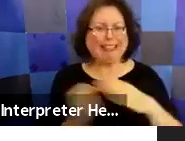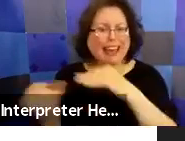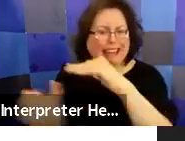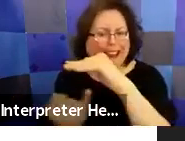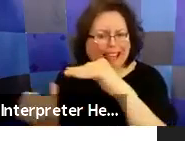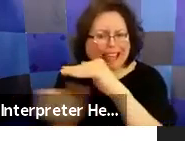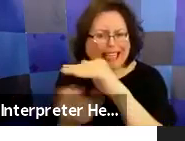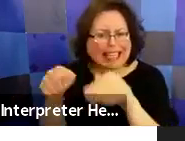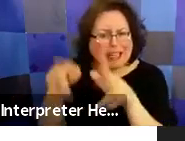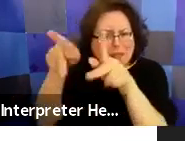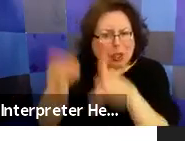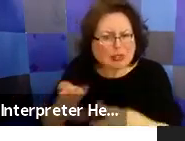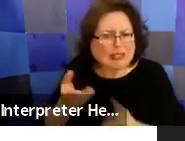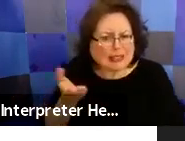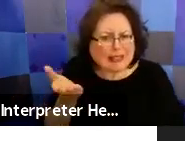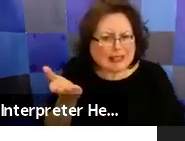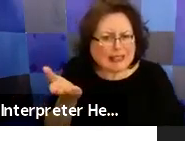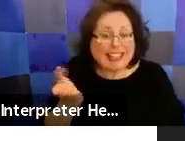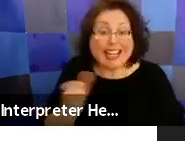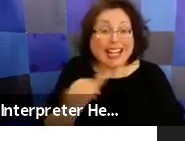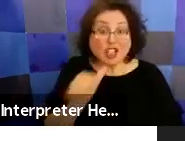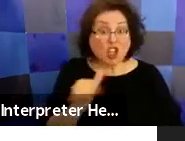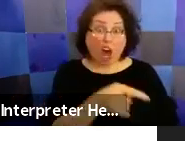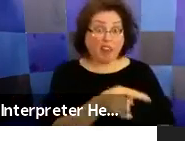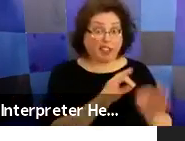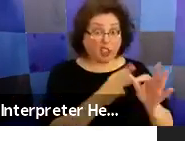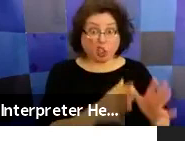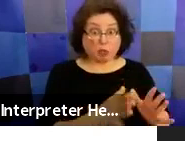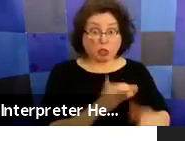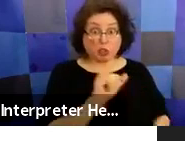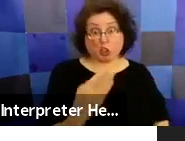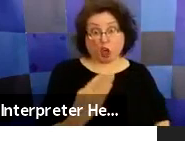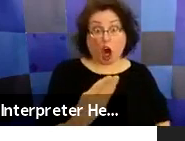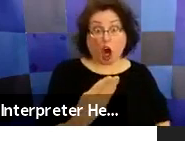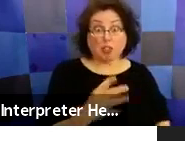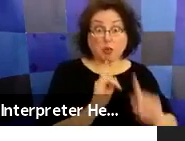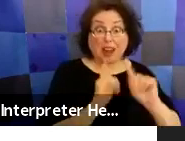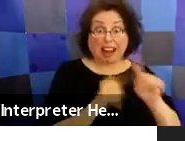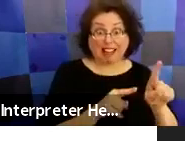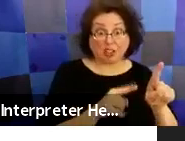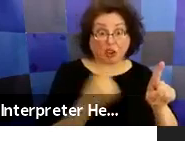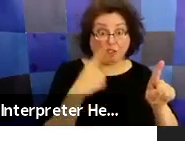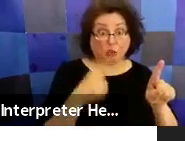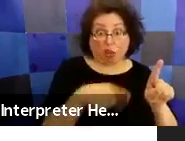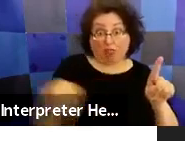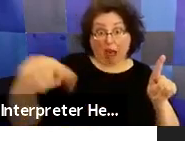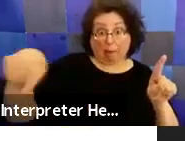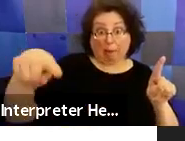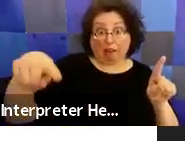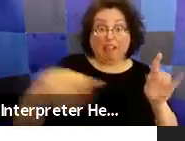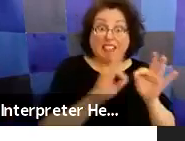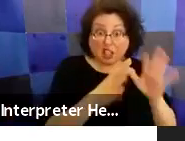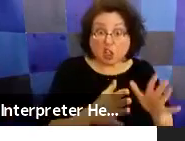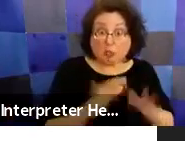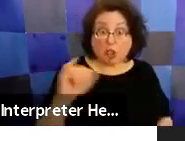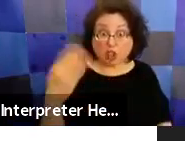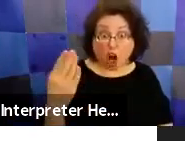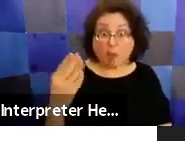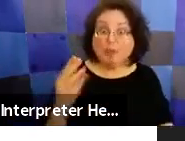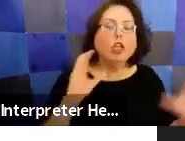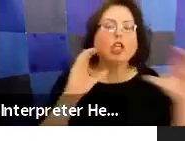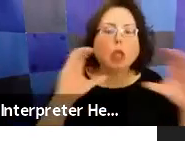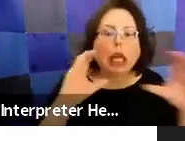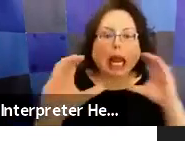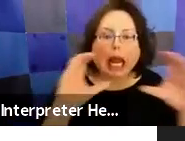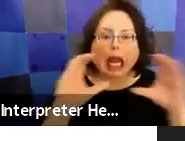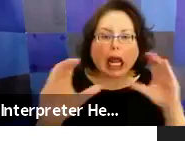subject, right? It's not the interpreter's job to speak on behalf of the subject. It's just the interpreter's job to communicate and to